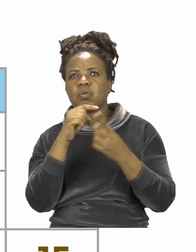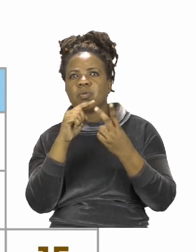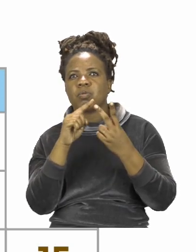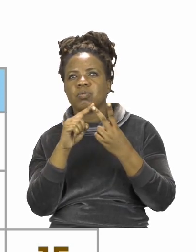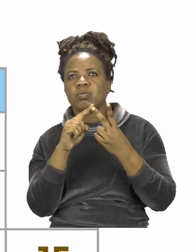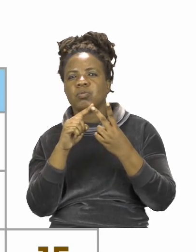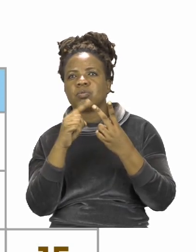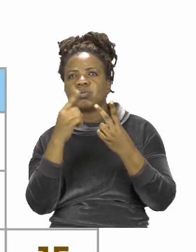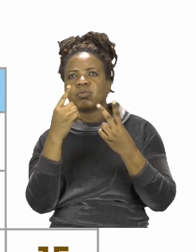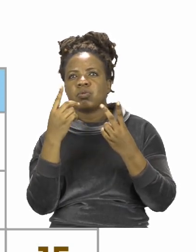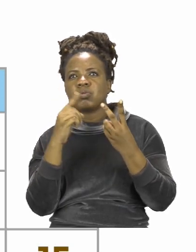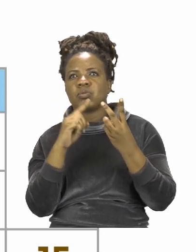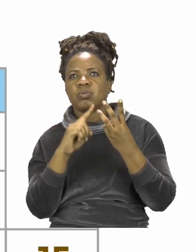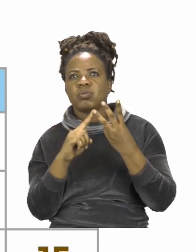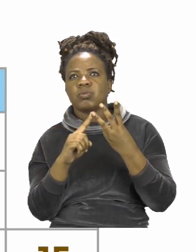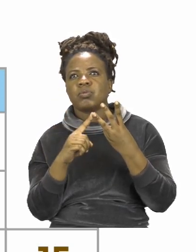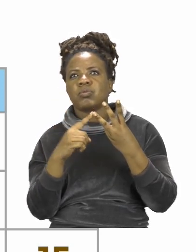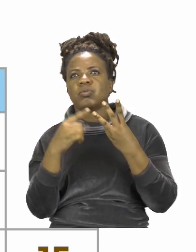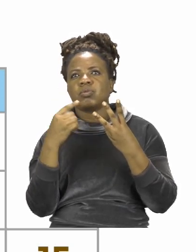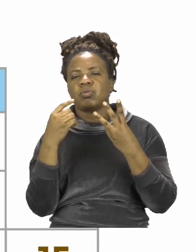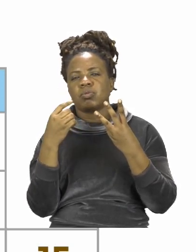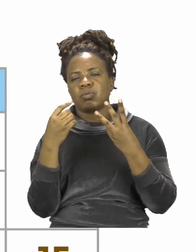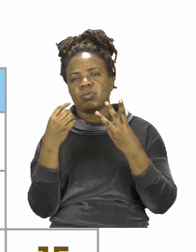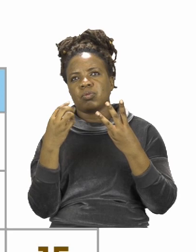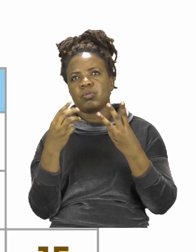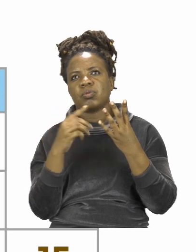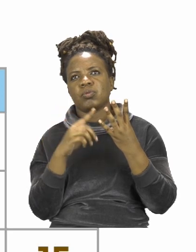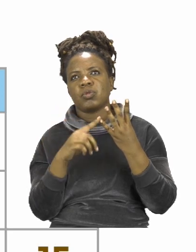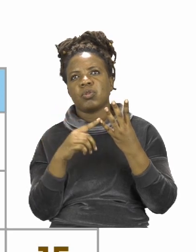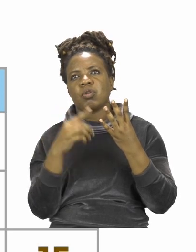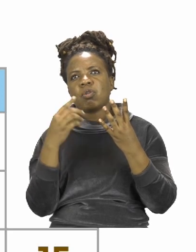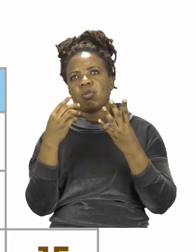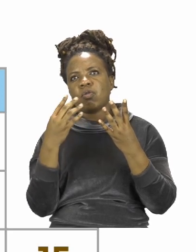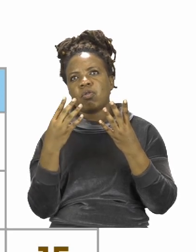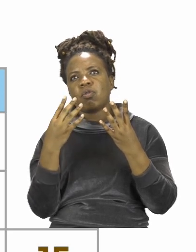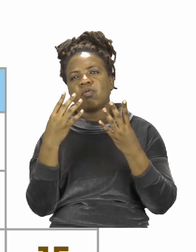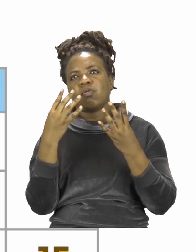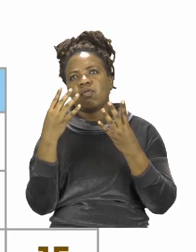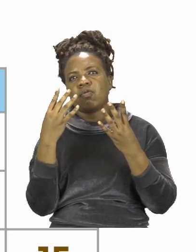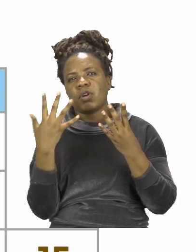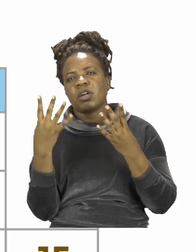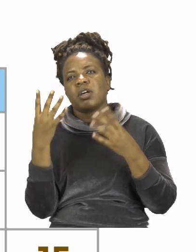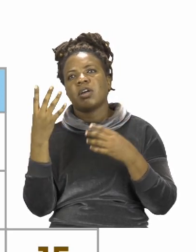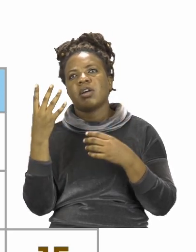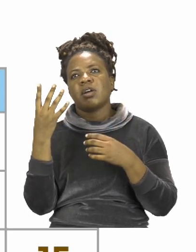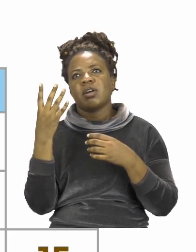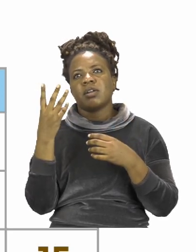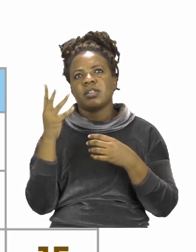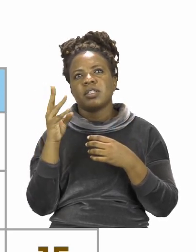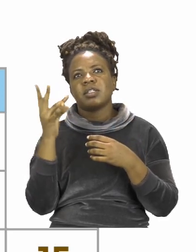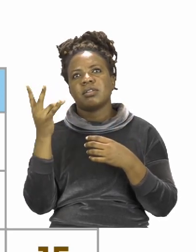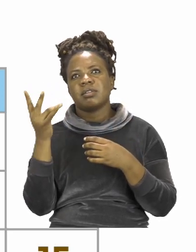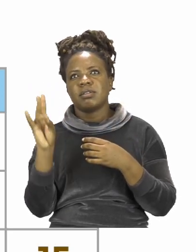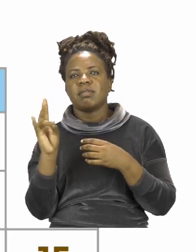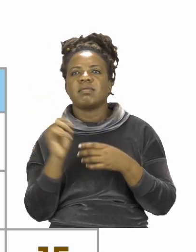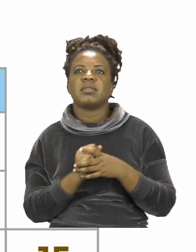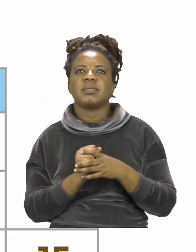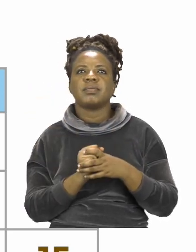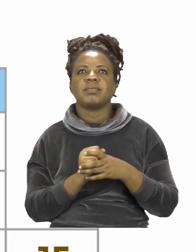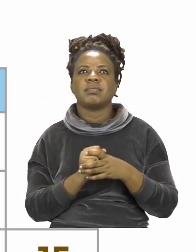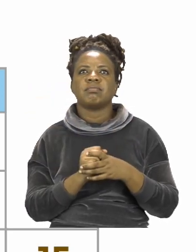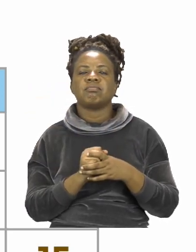4, 5, 6, 7. So our answer is